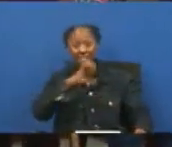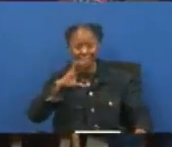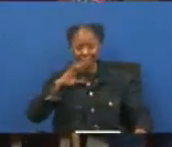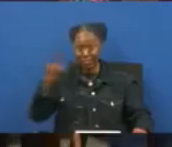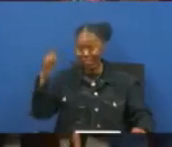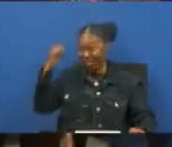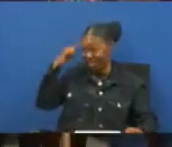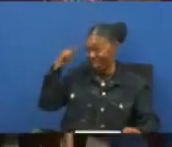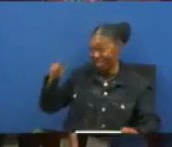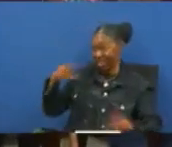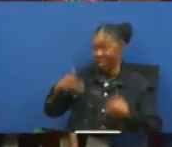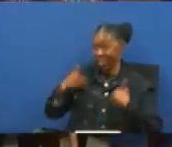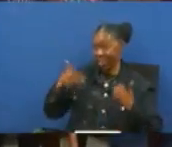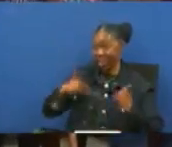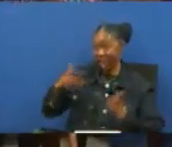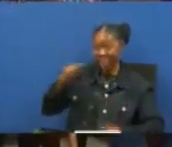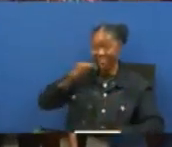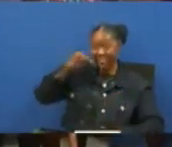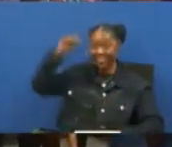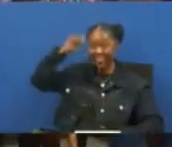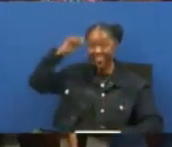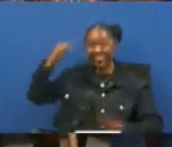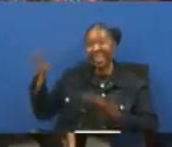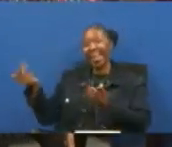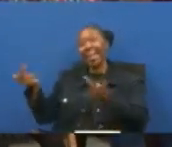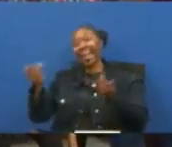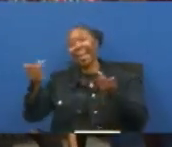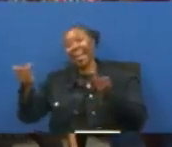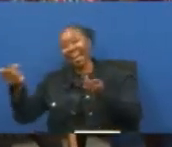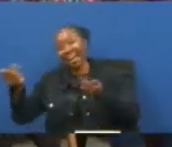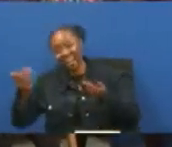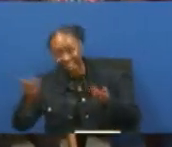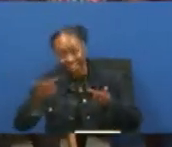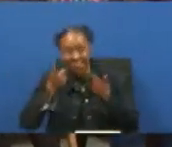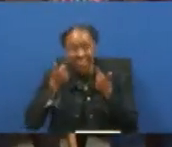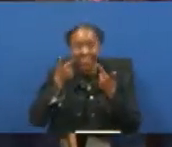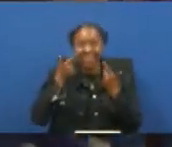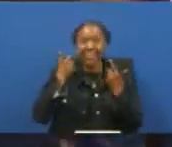were teenagers, but yes, indeed. And so,